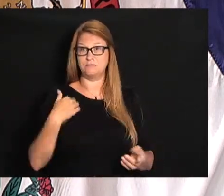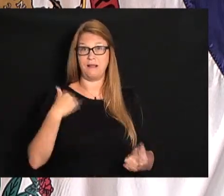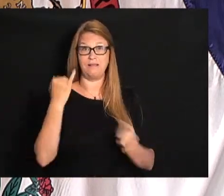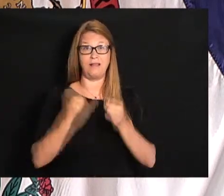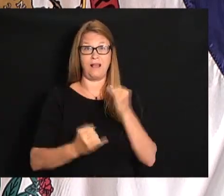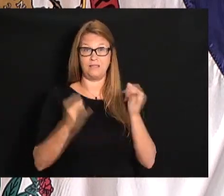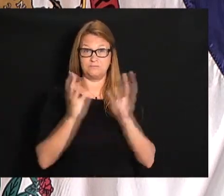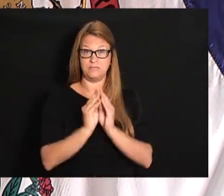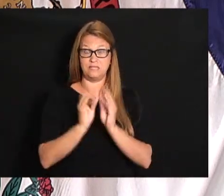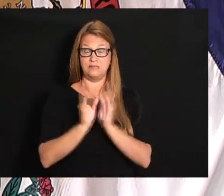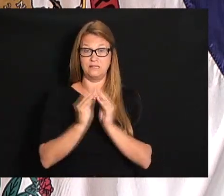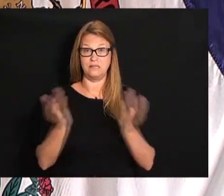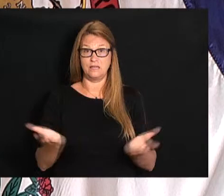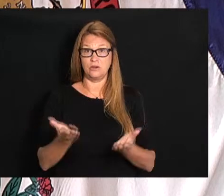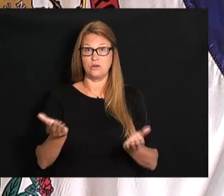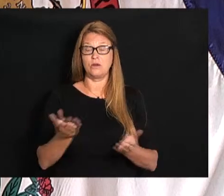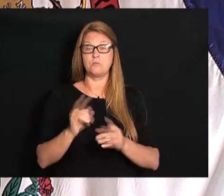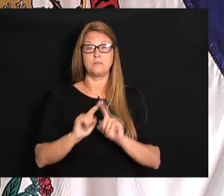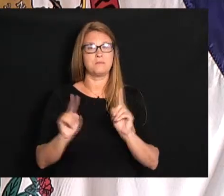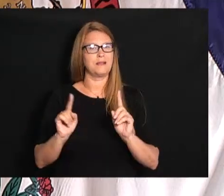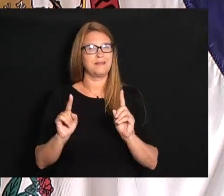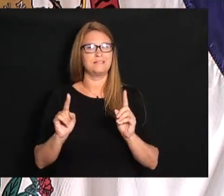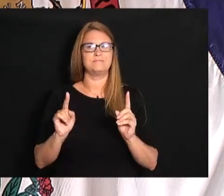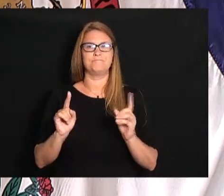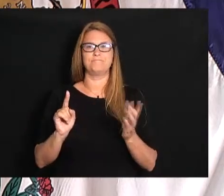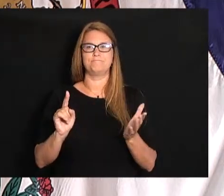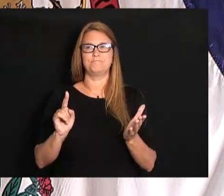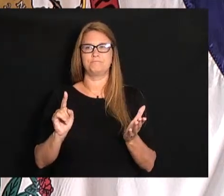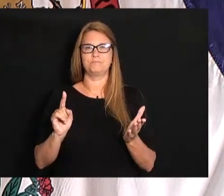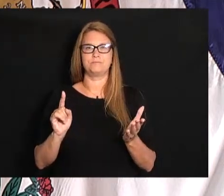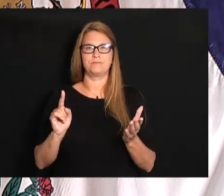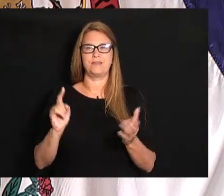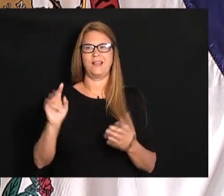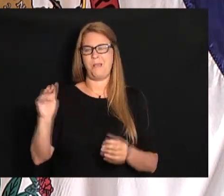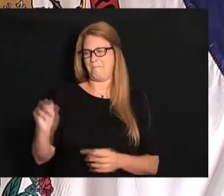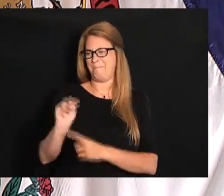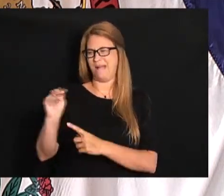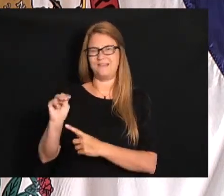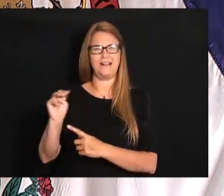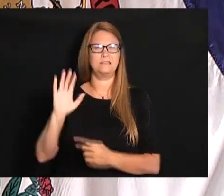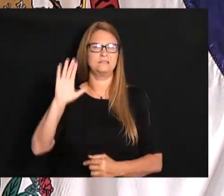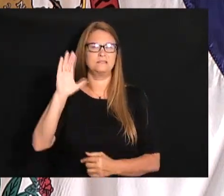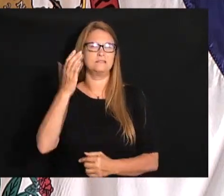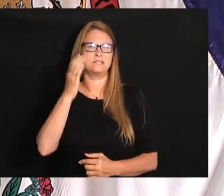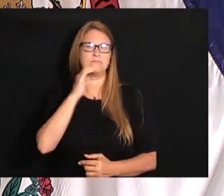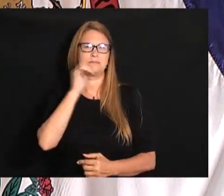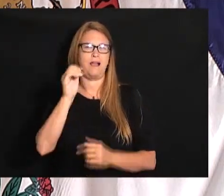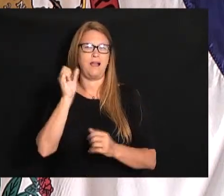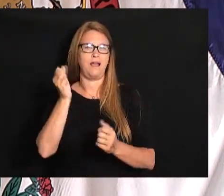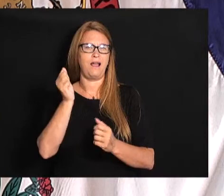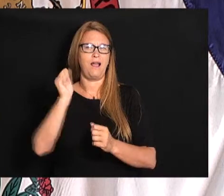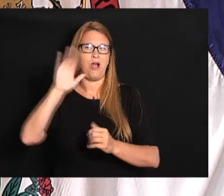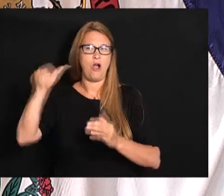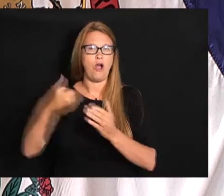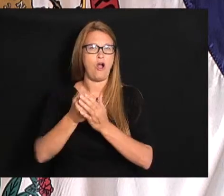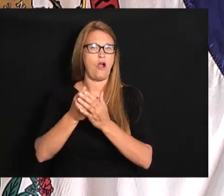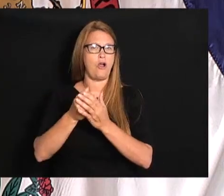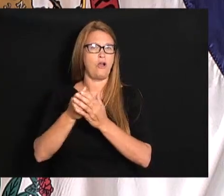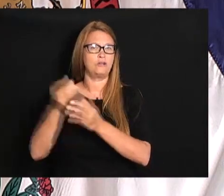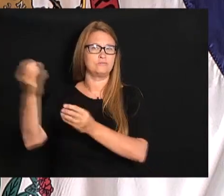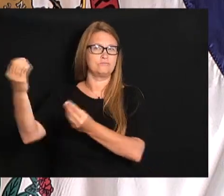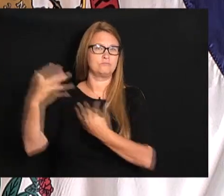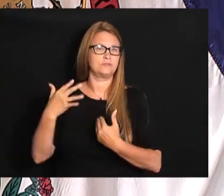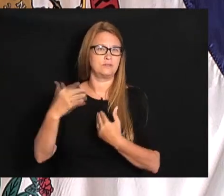briefing, but you know, like all Mondays are, we just maybe don't have all the stuff into the system from over the